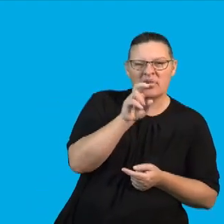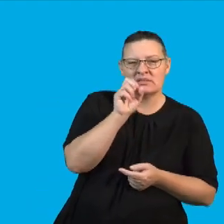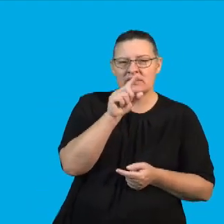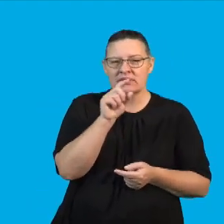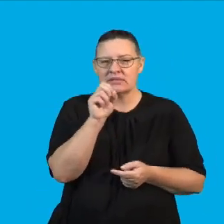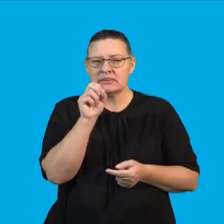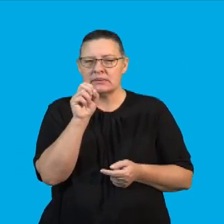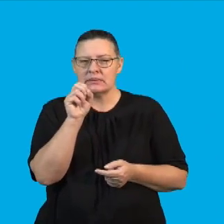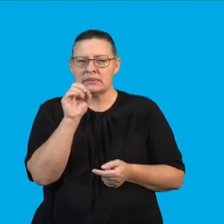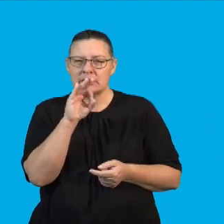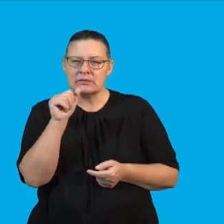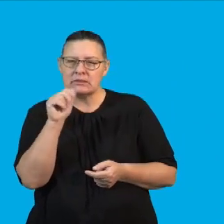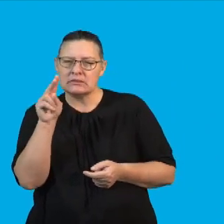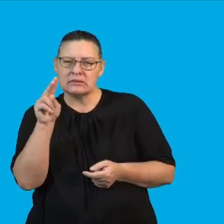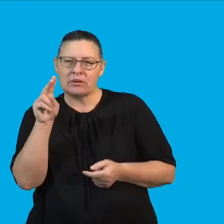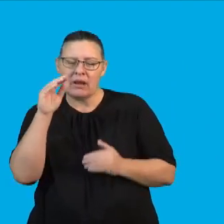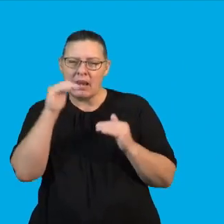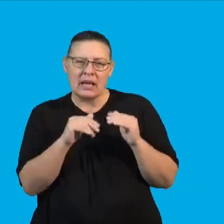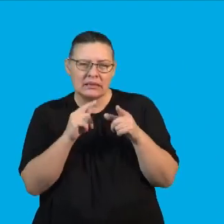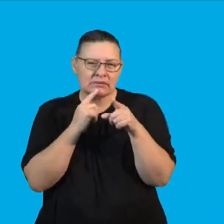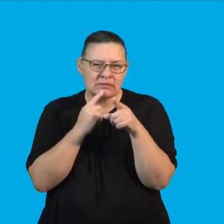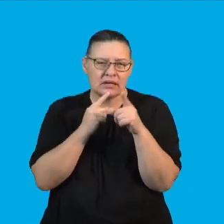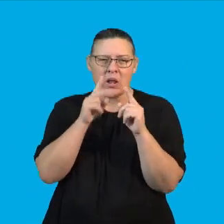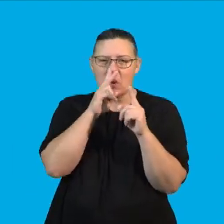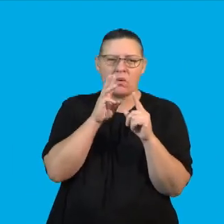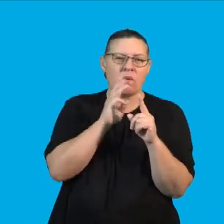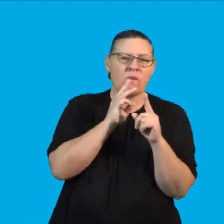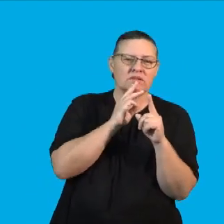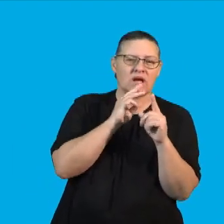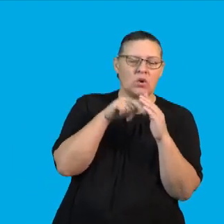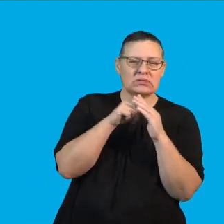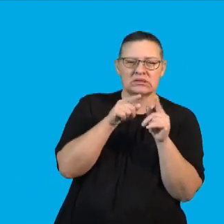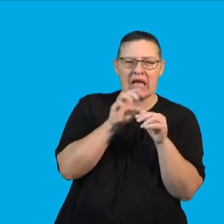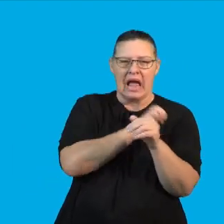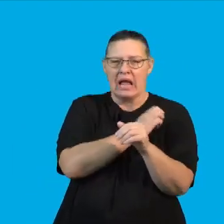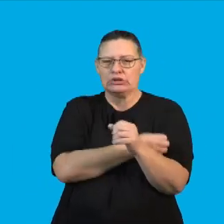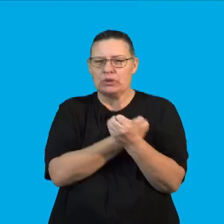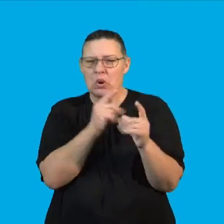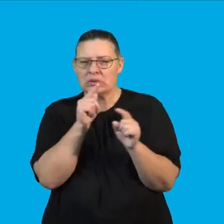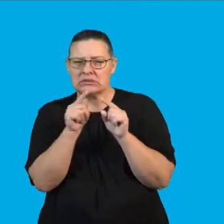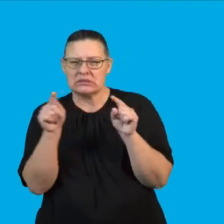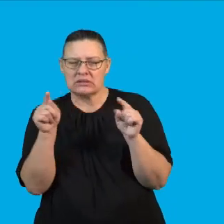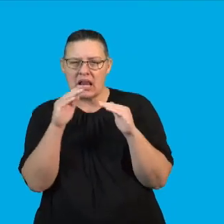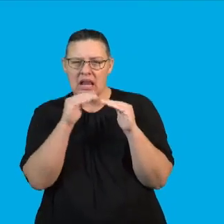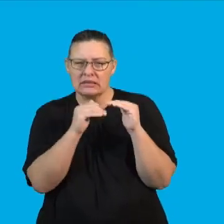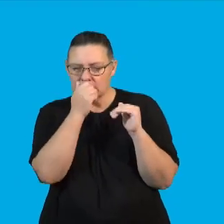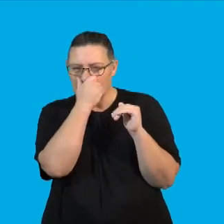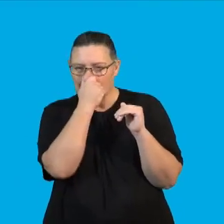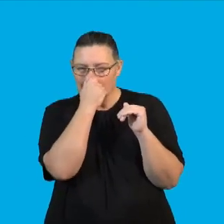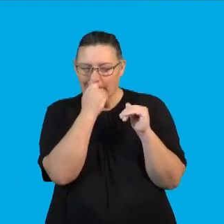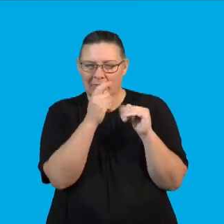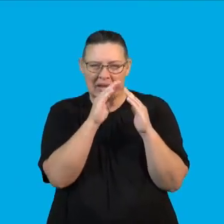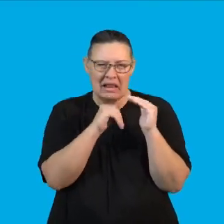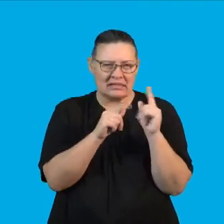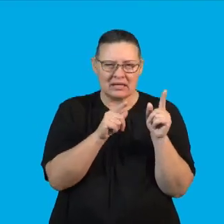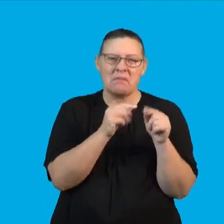1, you look at the yolk levels, you also look at the energies.